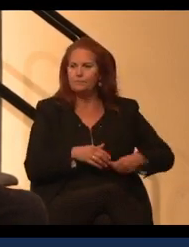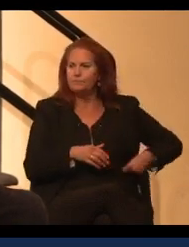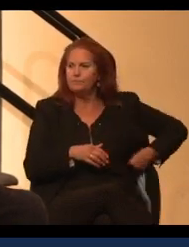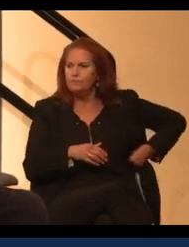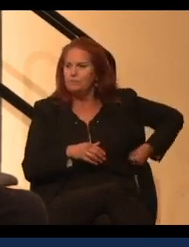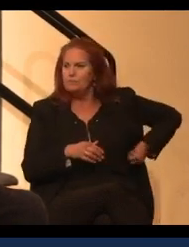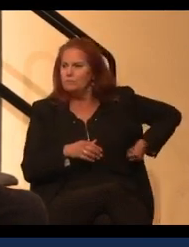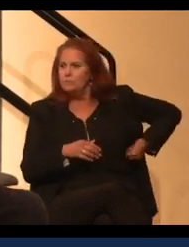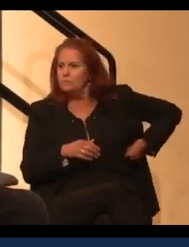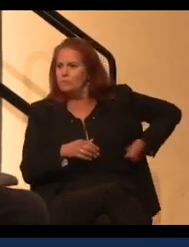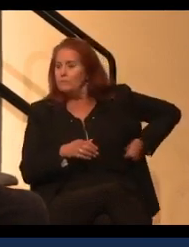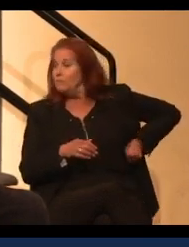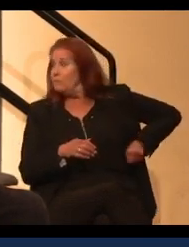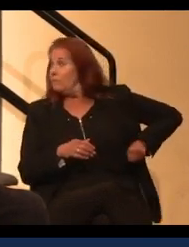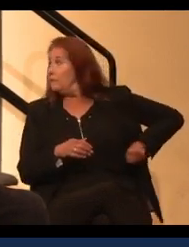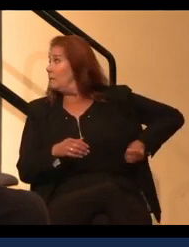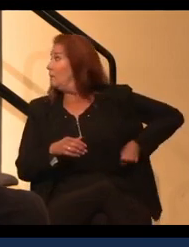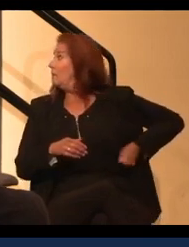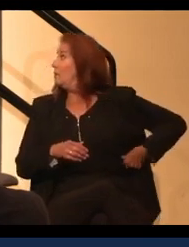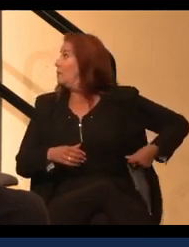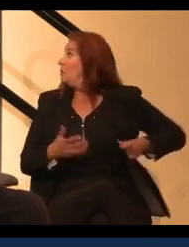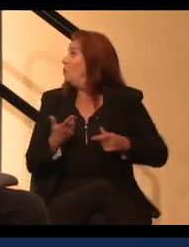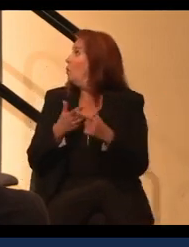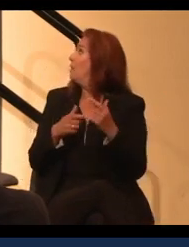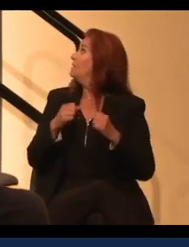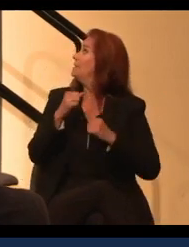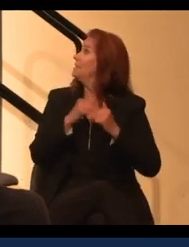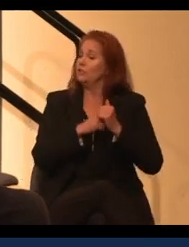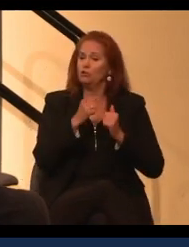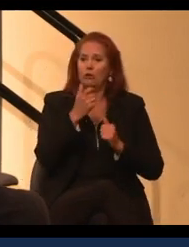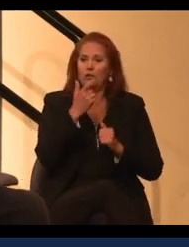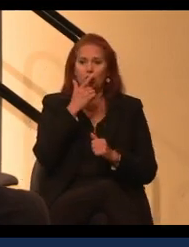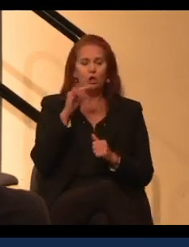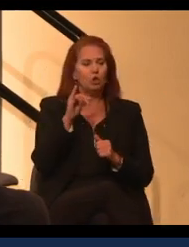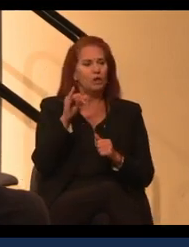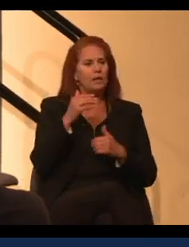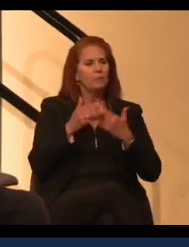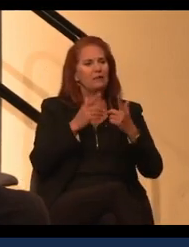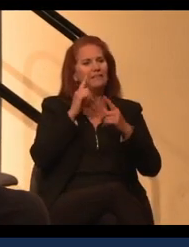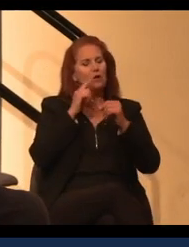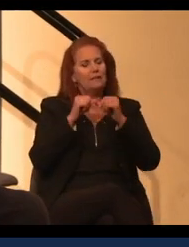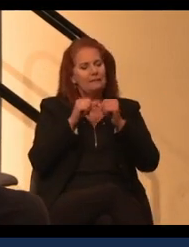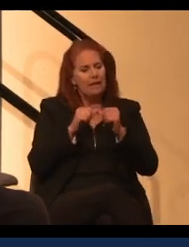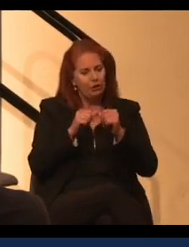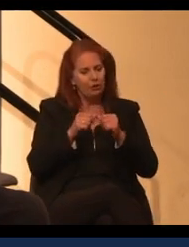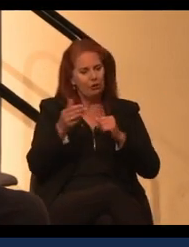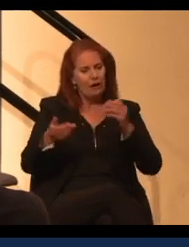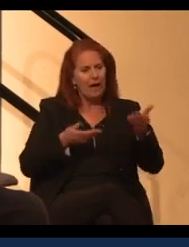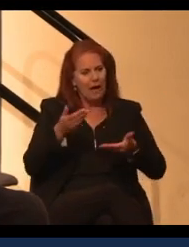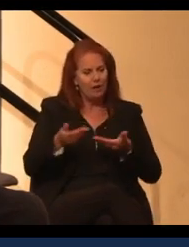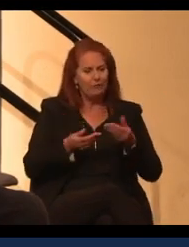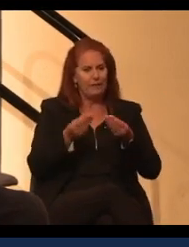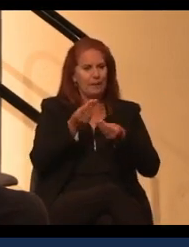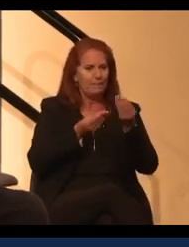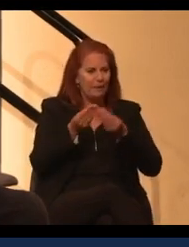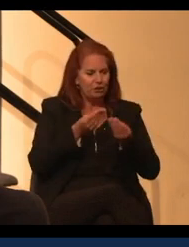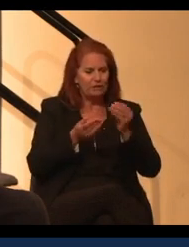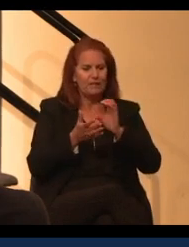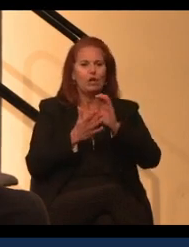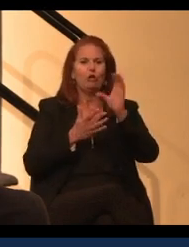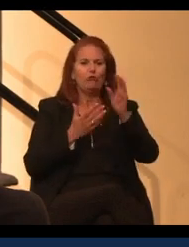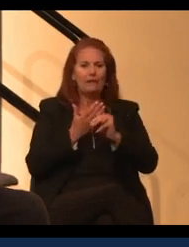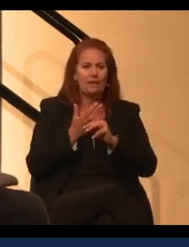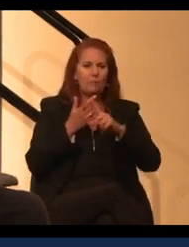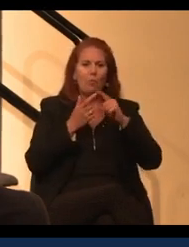What does our structure look like? What is the process for tenure, hiring, budgeting, the curriculum? What